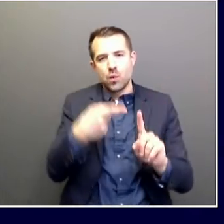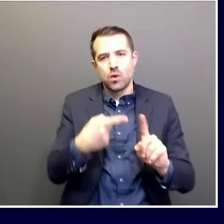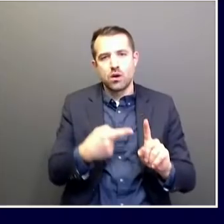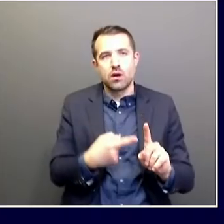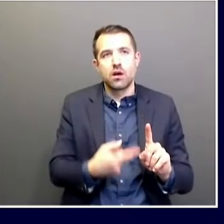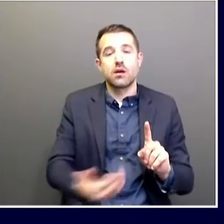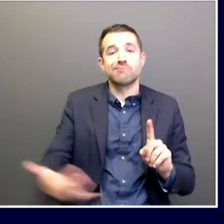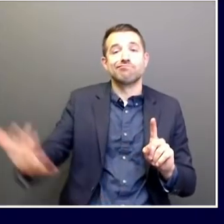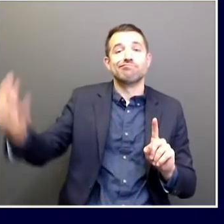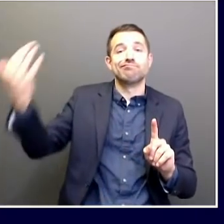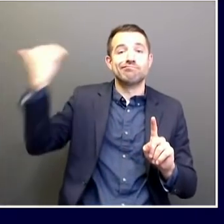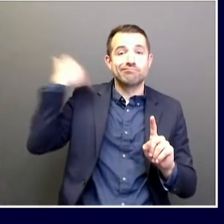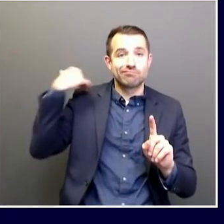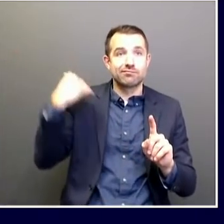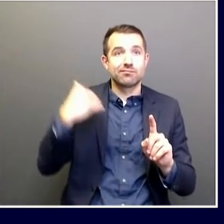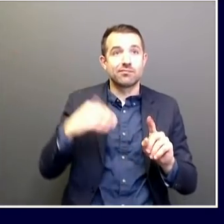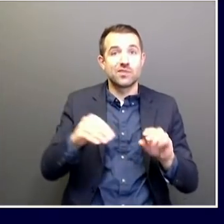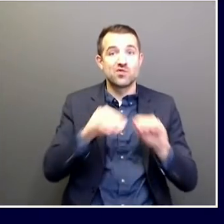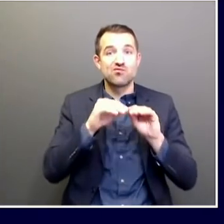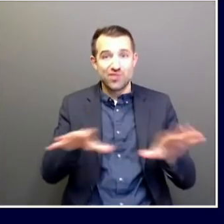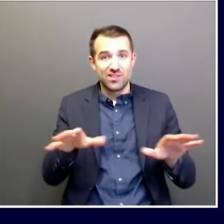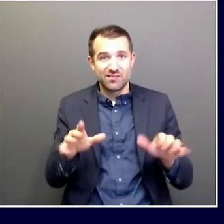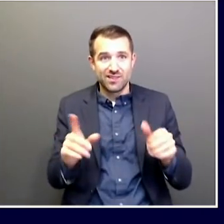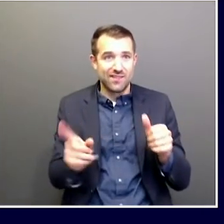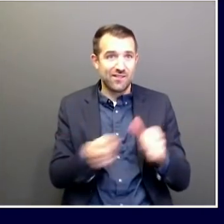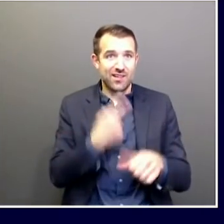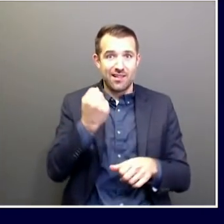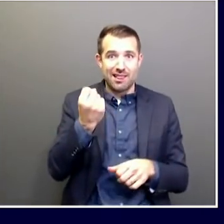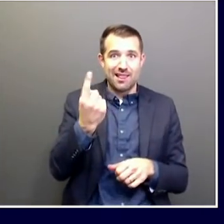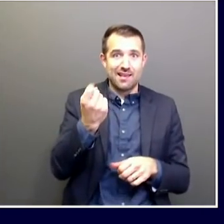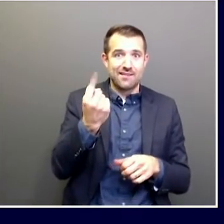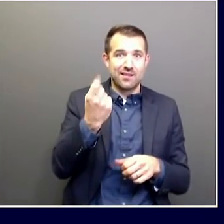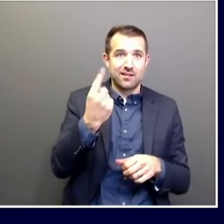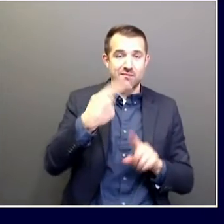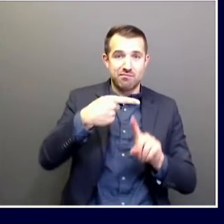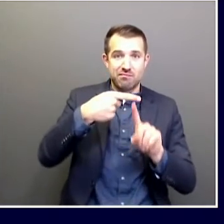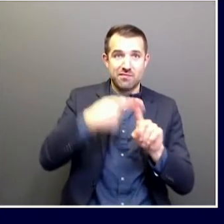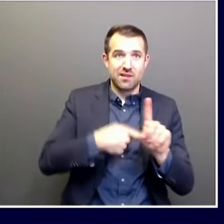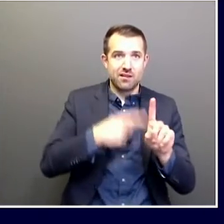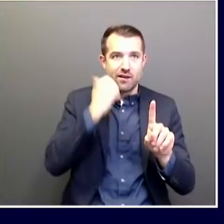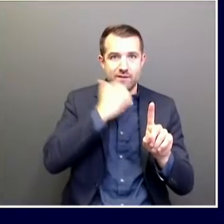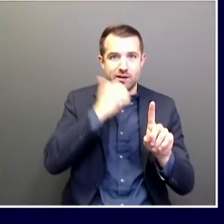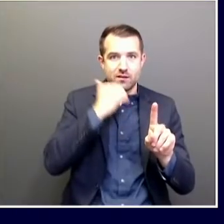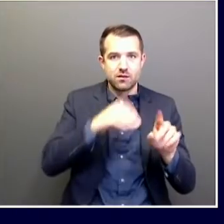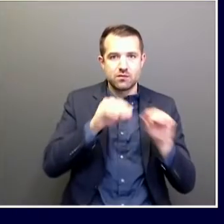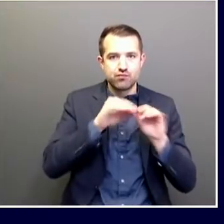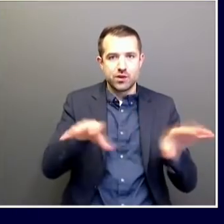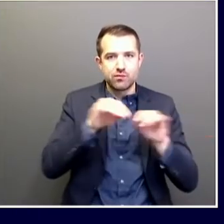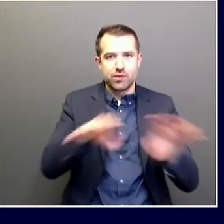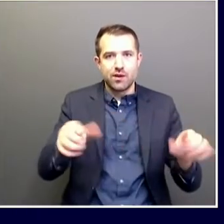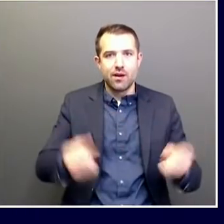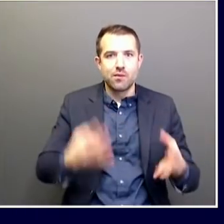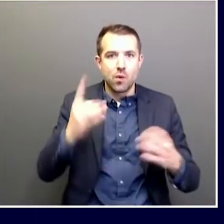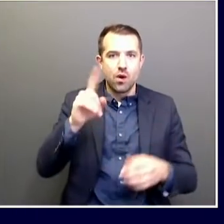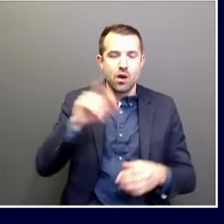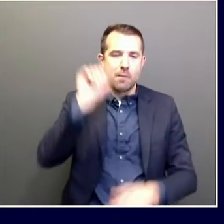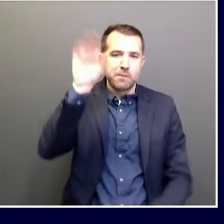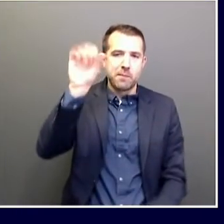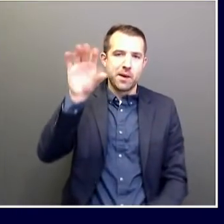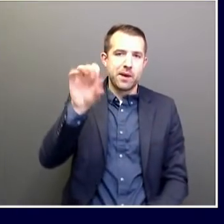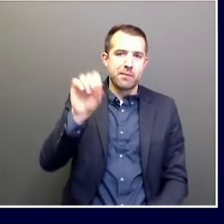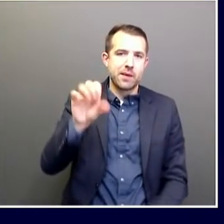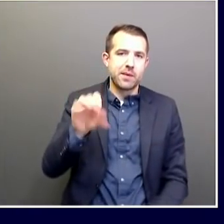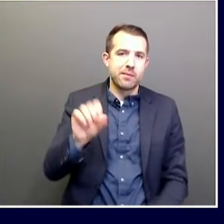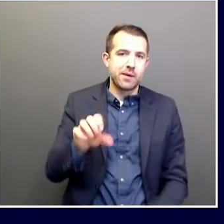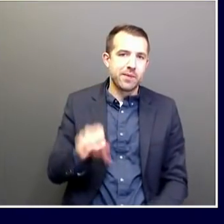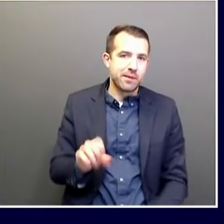first 10 or 11 months, I went through the numbers every day with updates and changes, but they are now